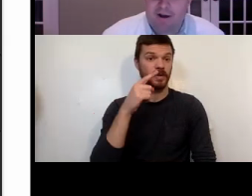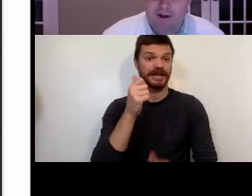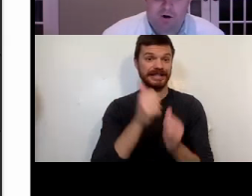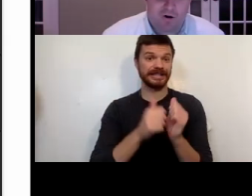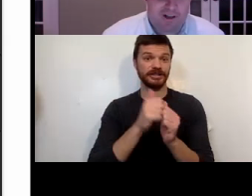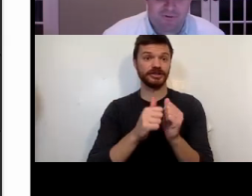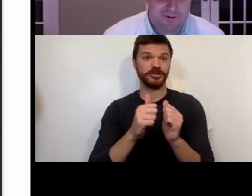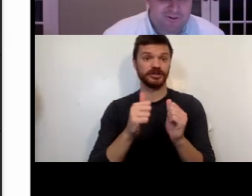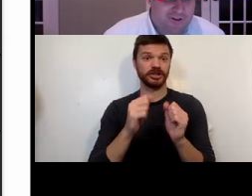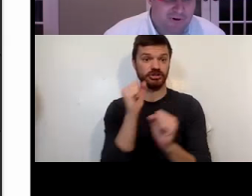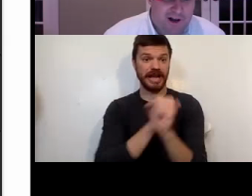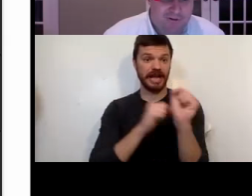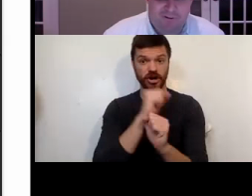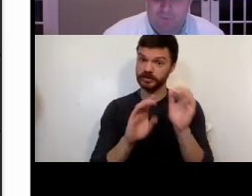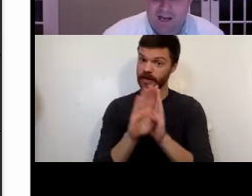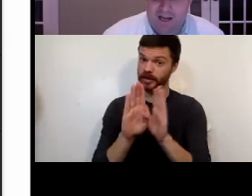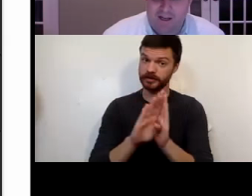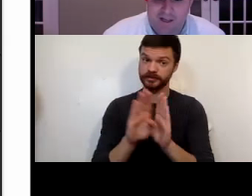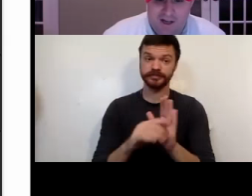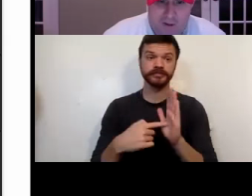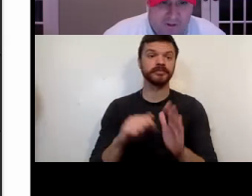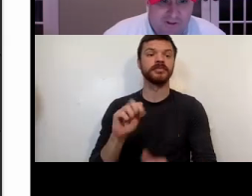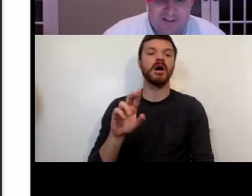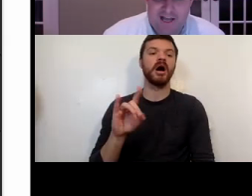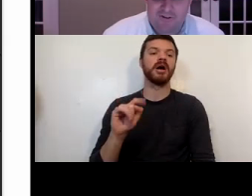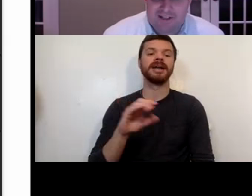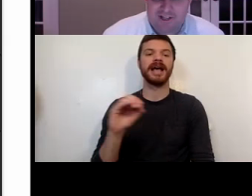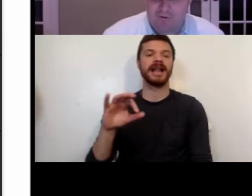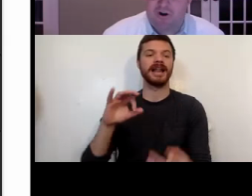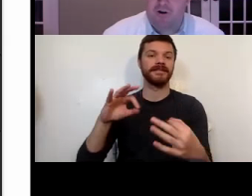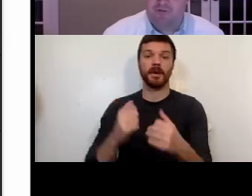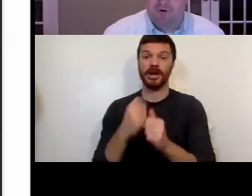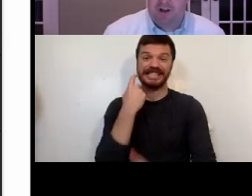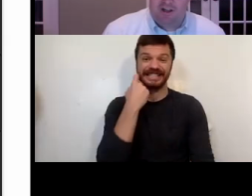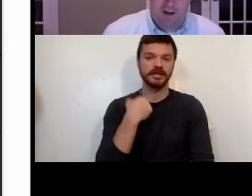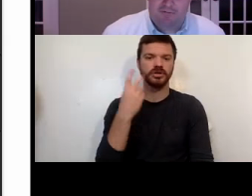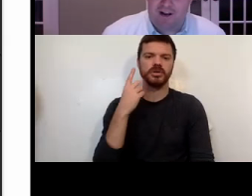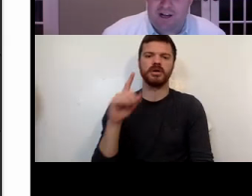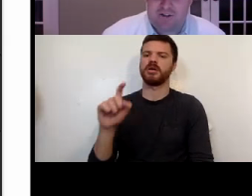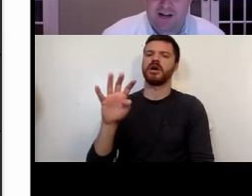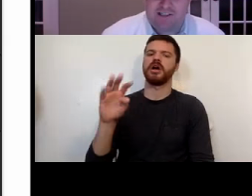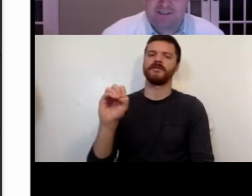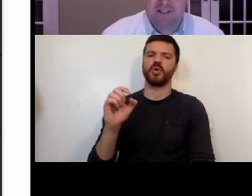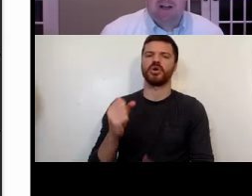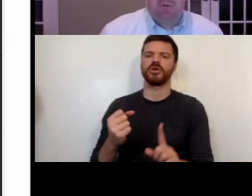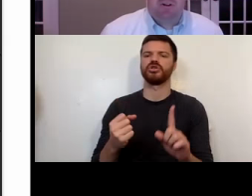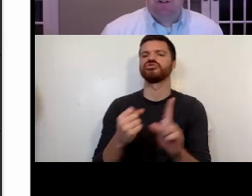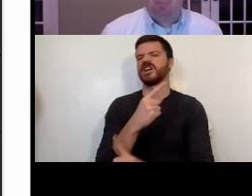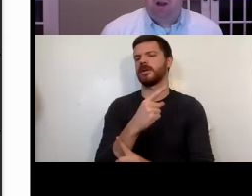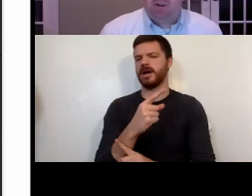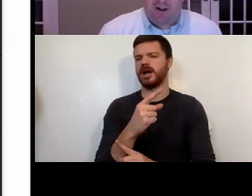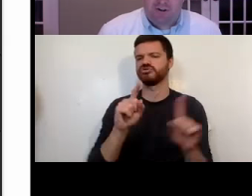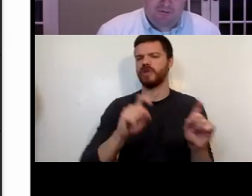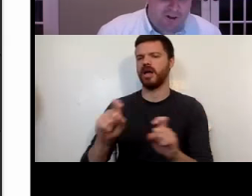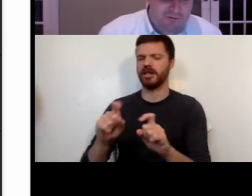high and growing. So for instance, for audit and feedback, the latest count that I saw was 140 randomized trials, but there are still